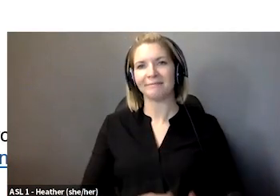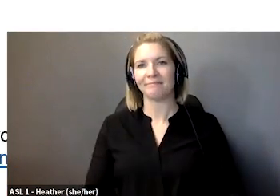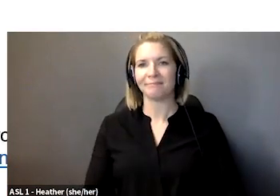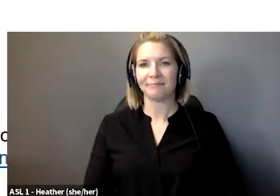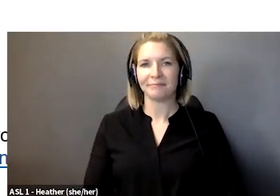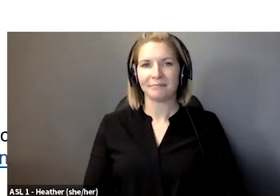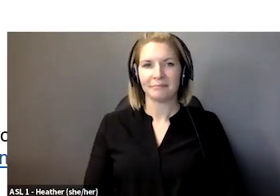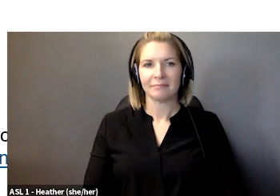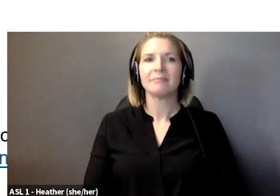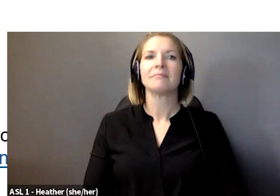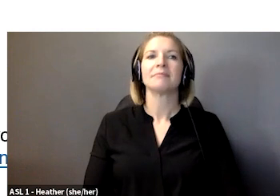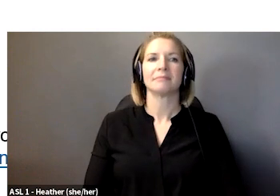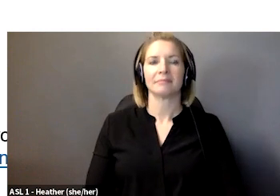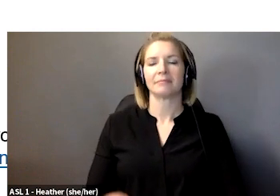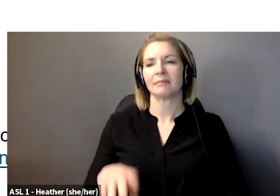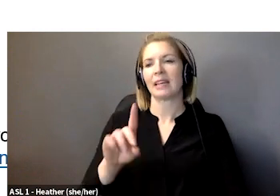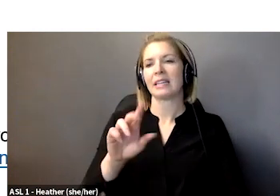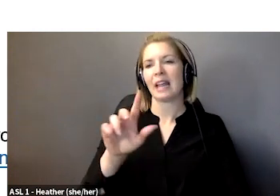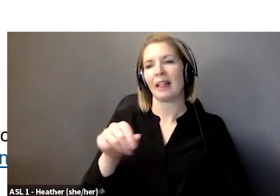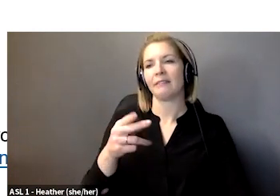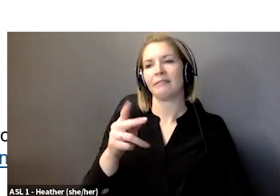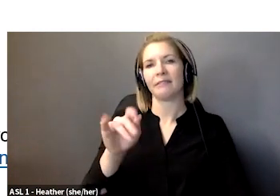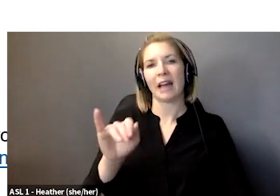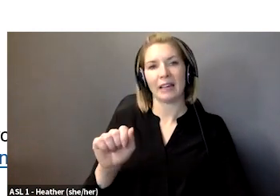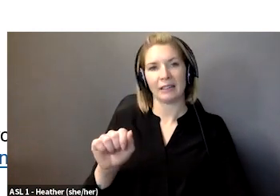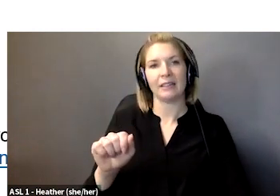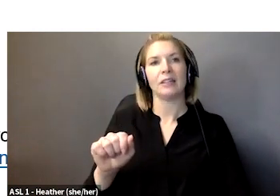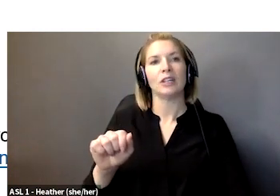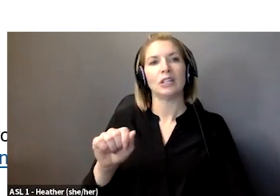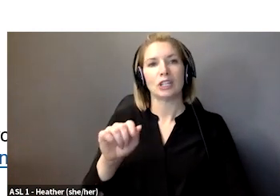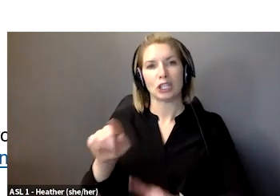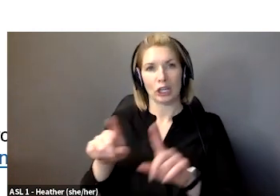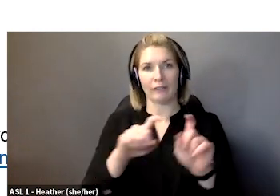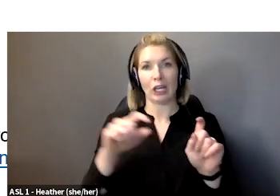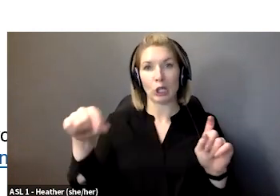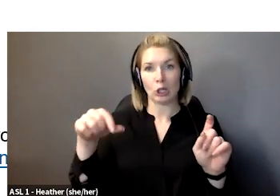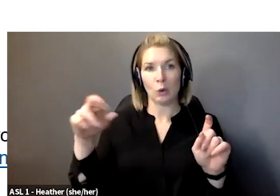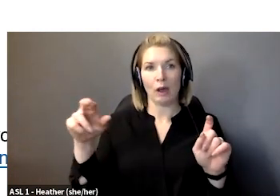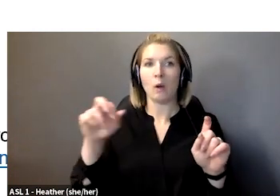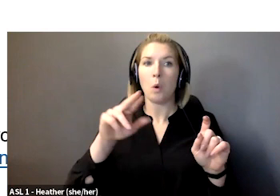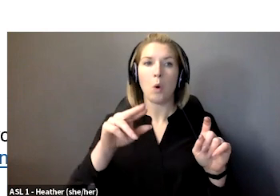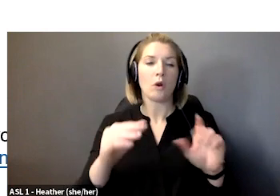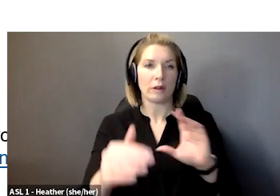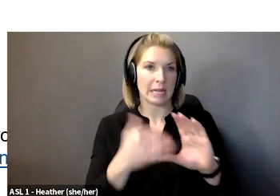So here's our Delphi survey. The QR code is on the screen, or you can email me at